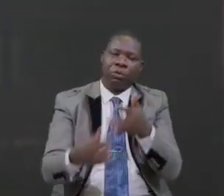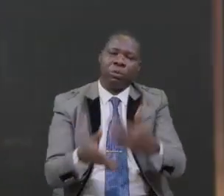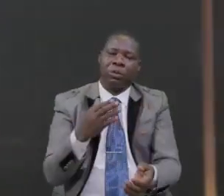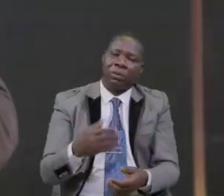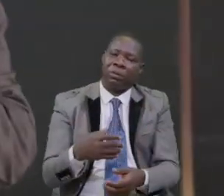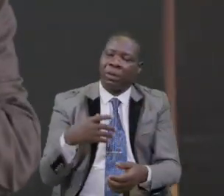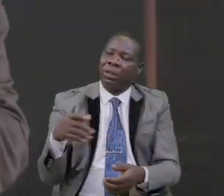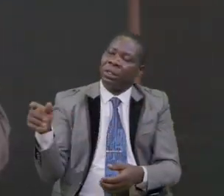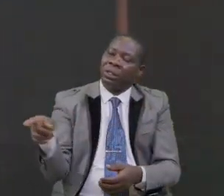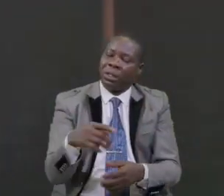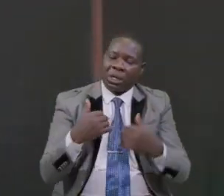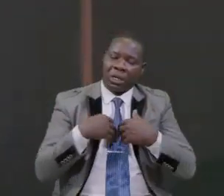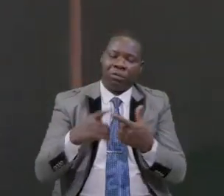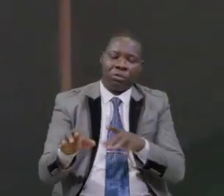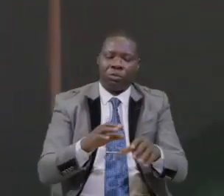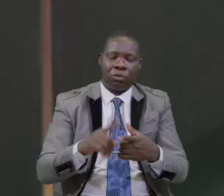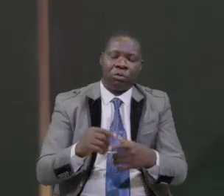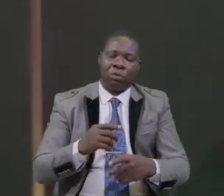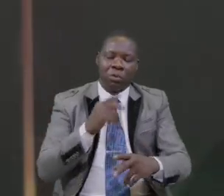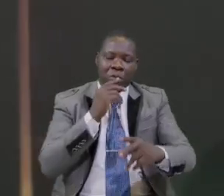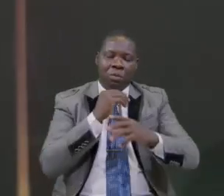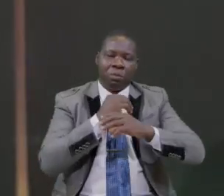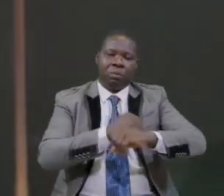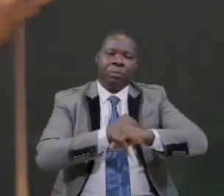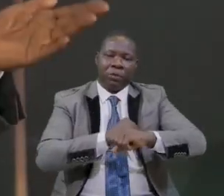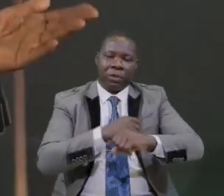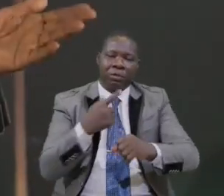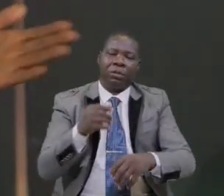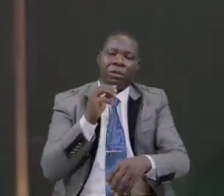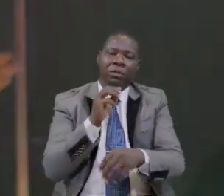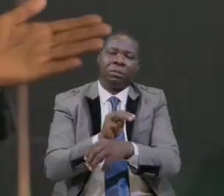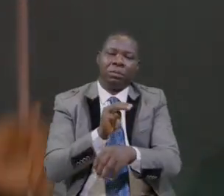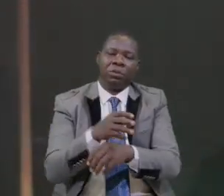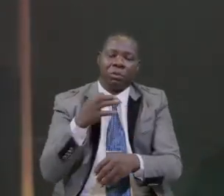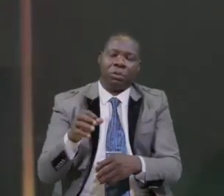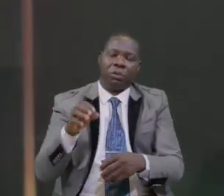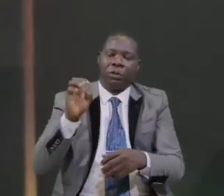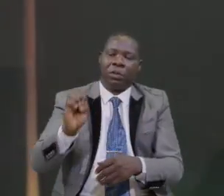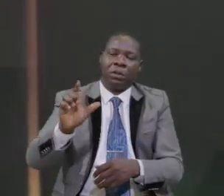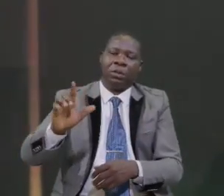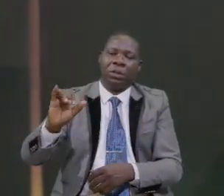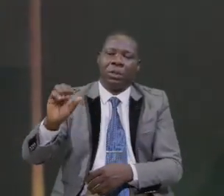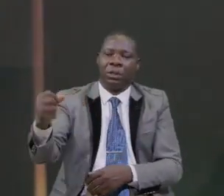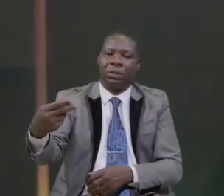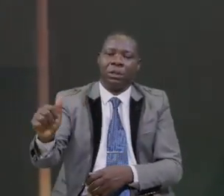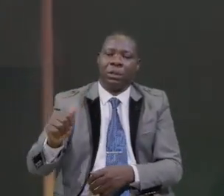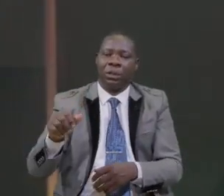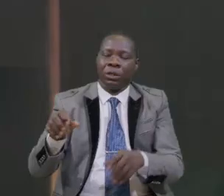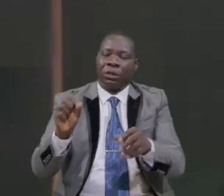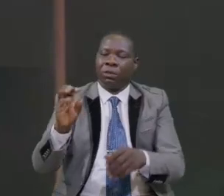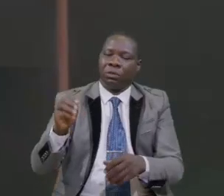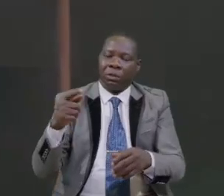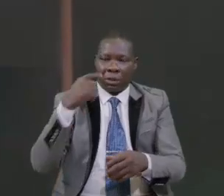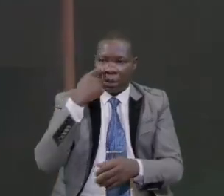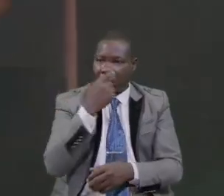to preserve the ministry of Elisha. So the eyes of the servants were opened,